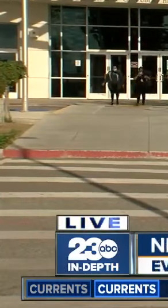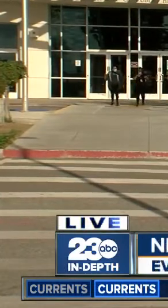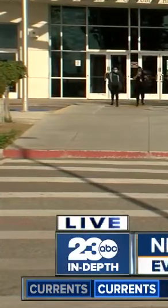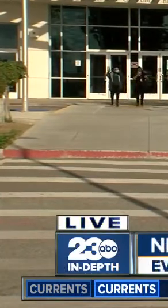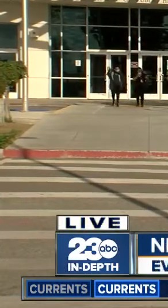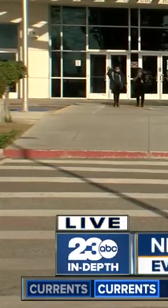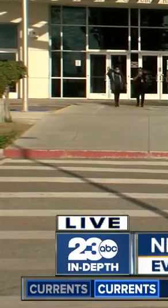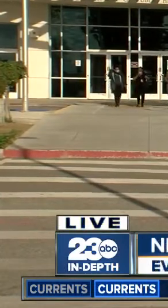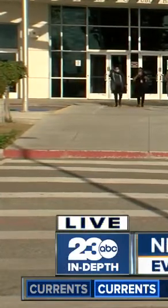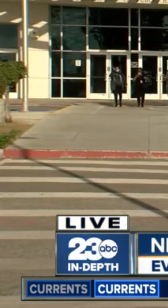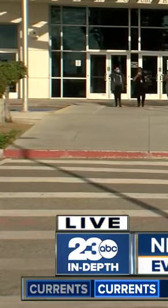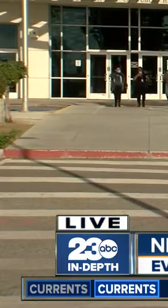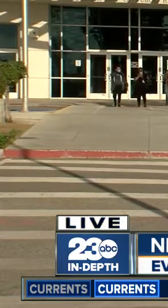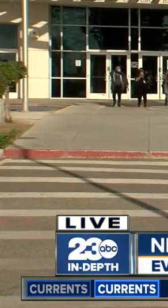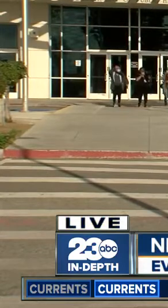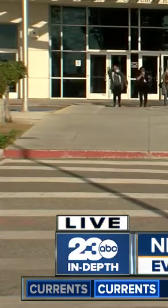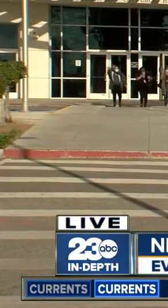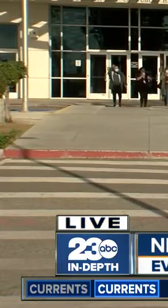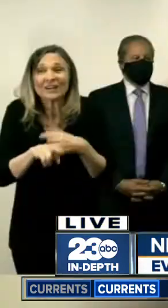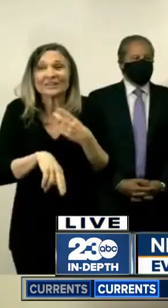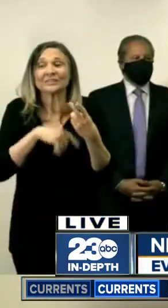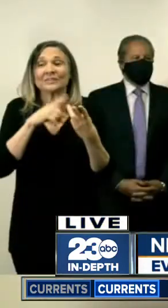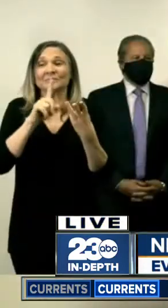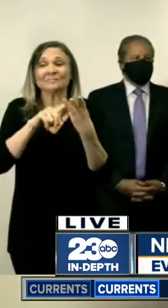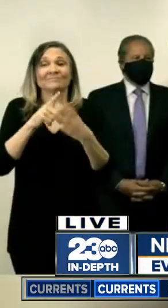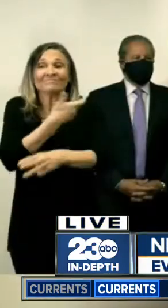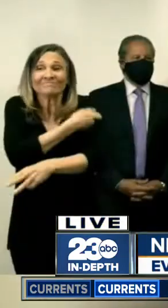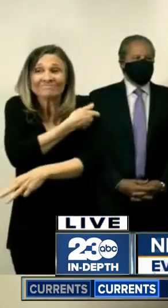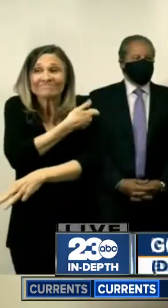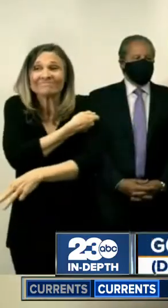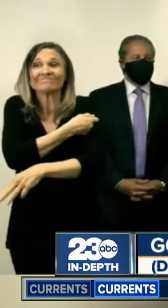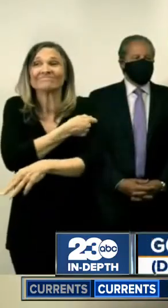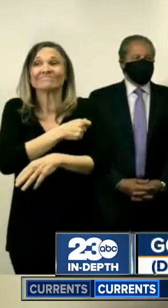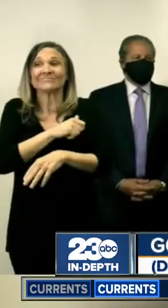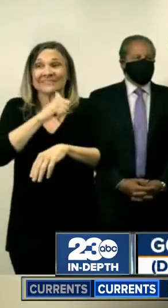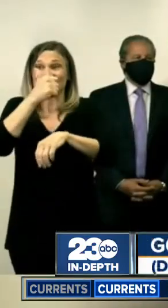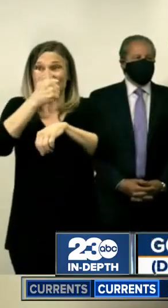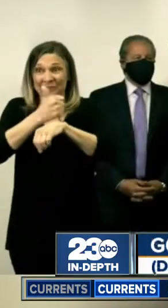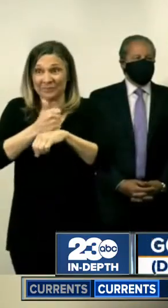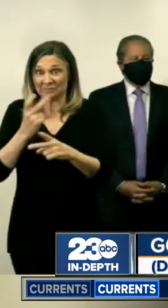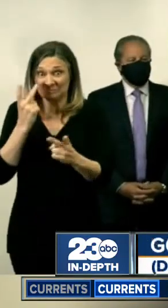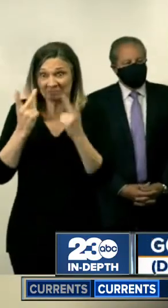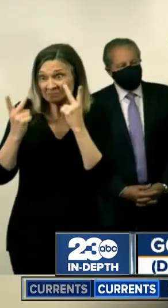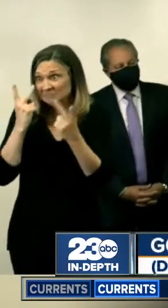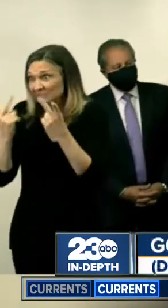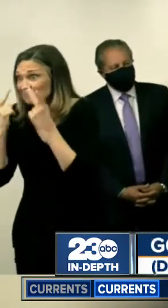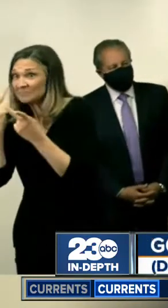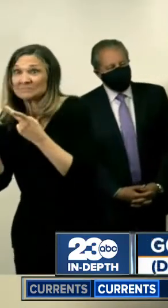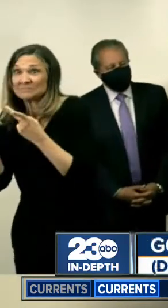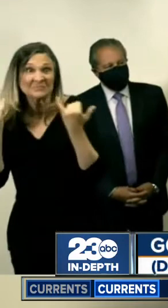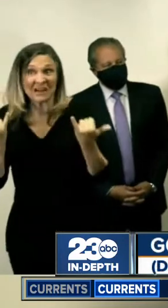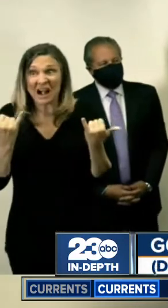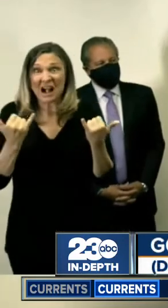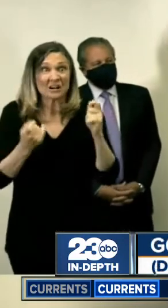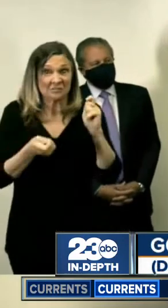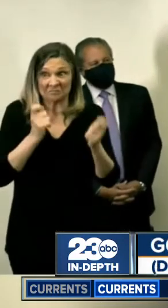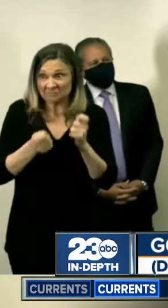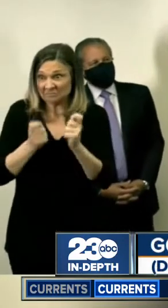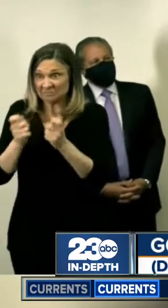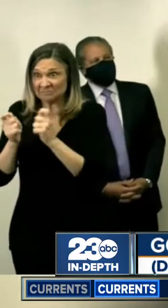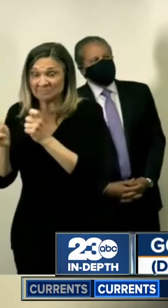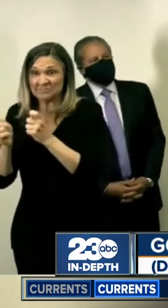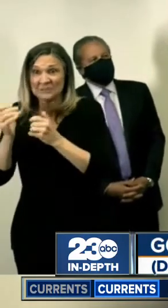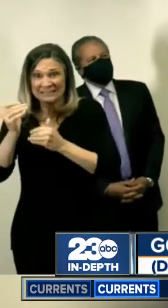ready to give out more vaccine shots. Today, we are announcing that we are modifying in a stair-stepped